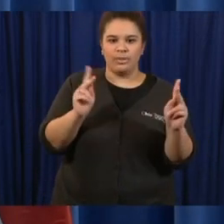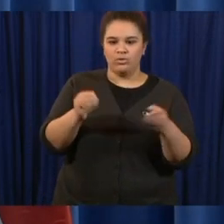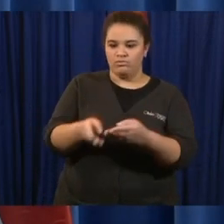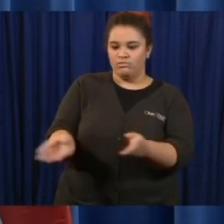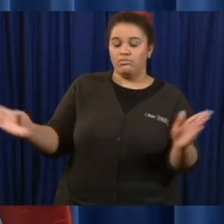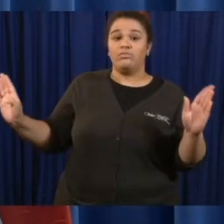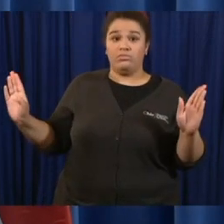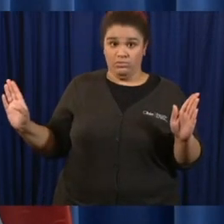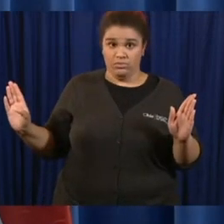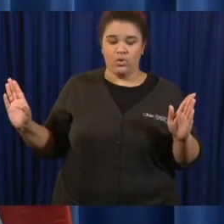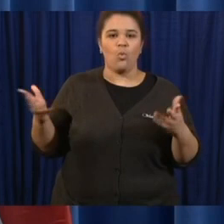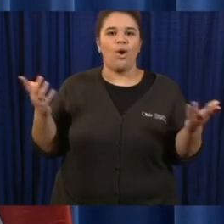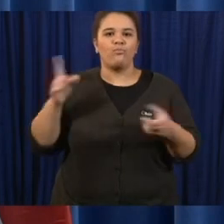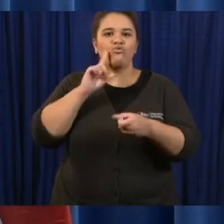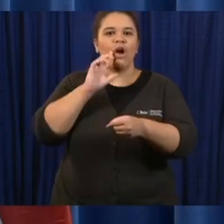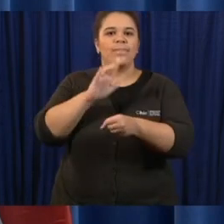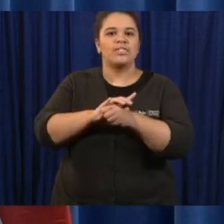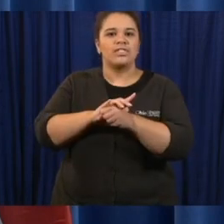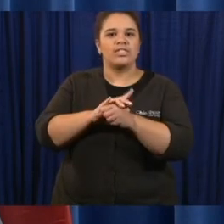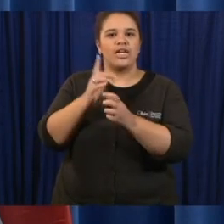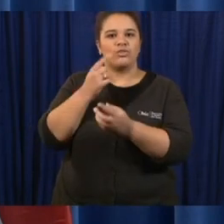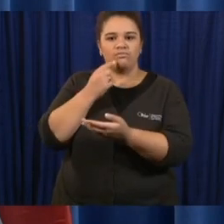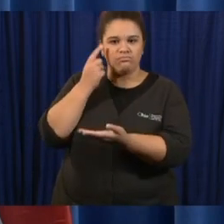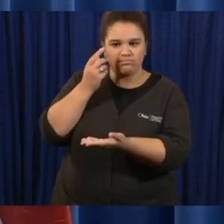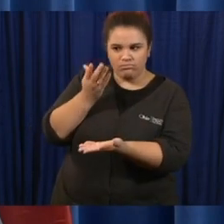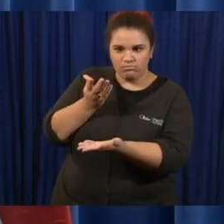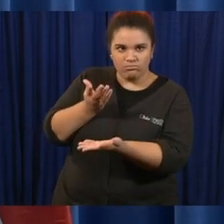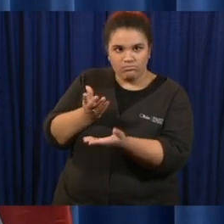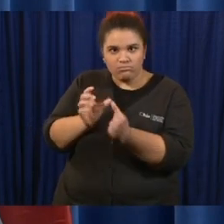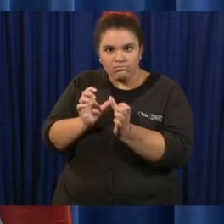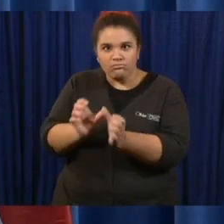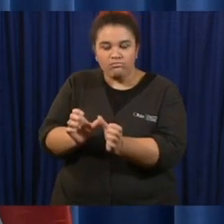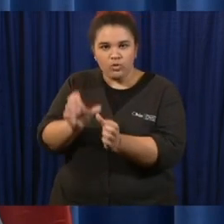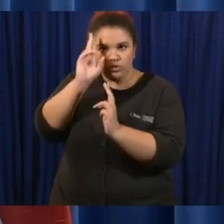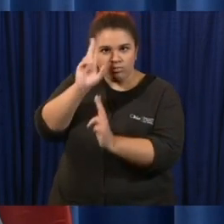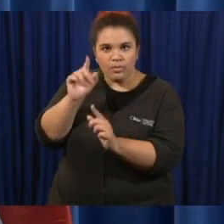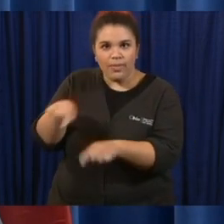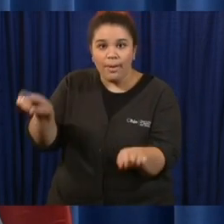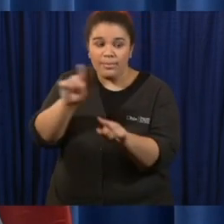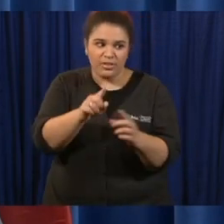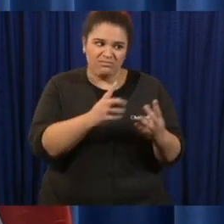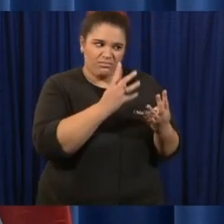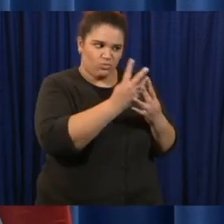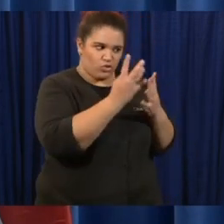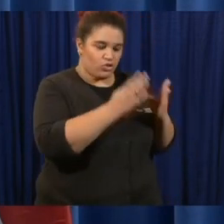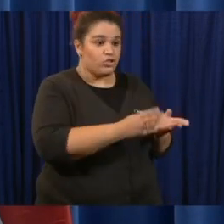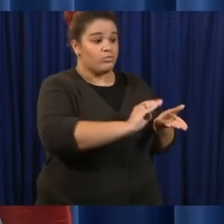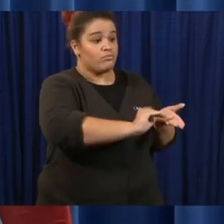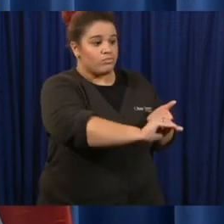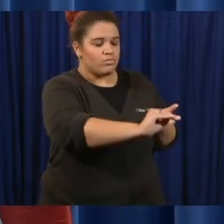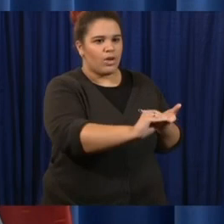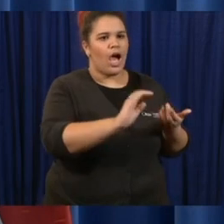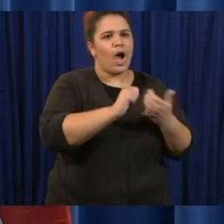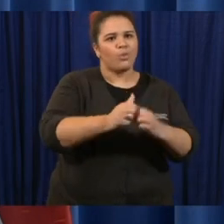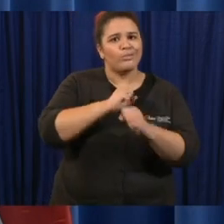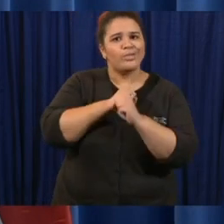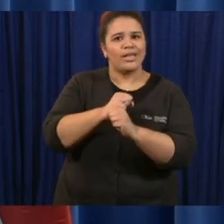leaving prison, either because their sentences are expiring or because you've taken steps to release them early? How can you protect the